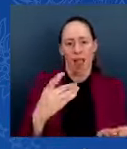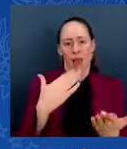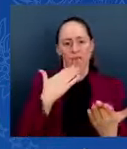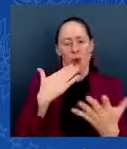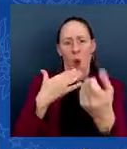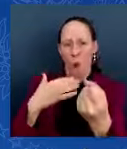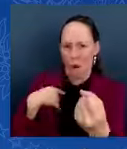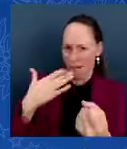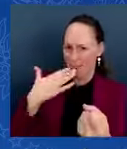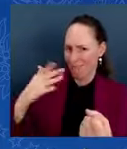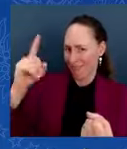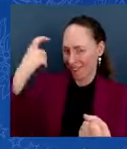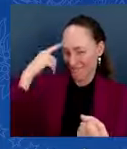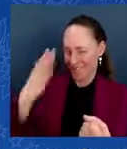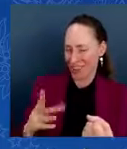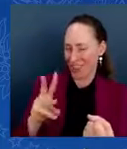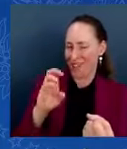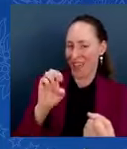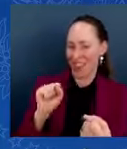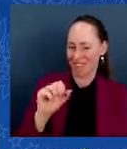and members of Congress.